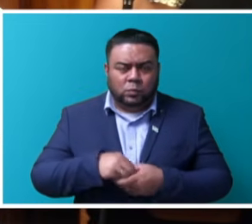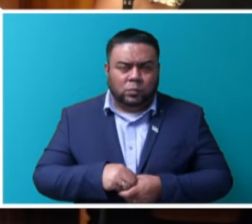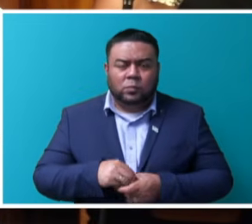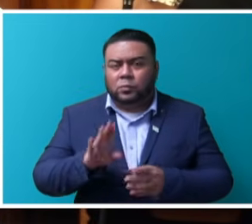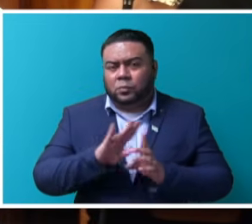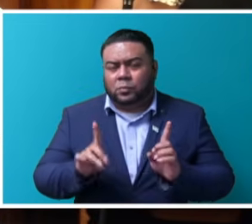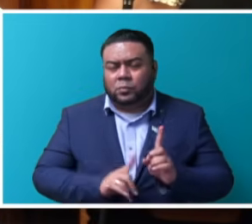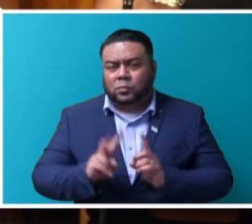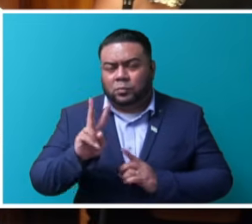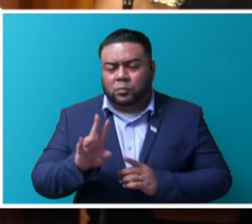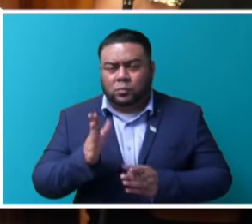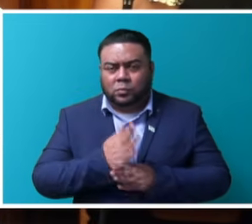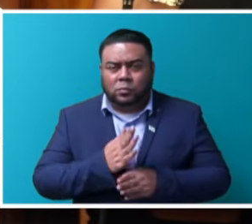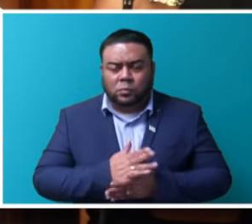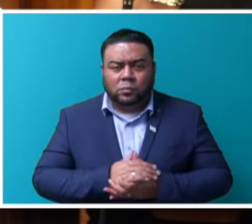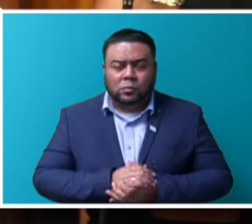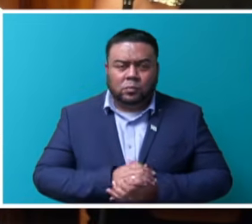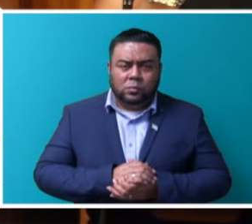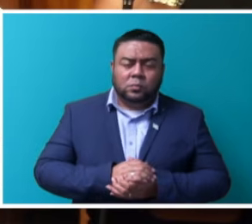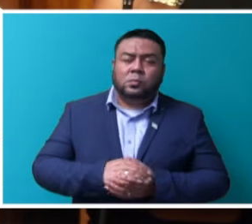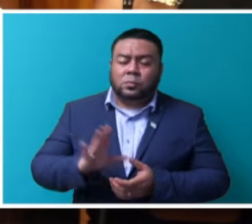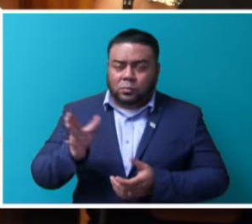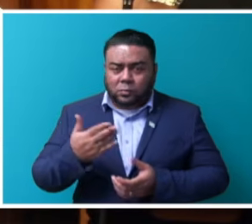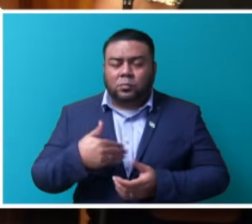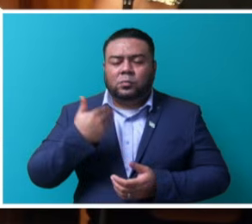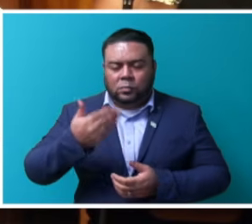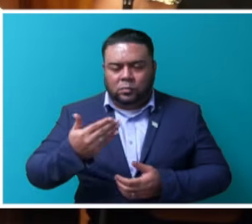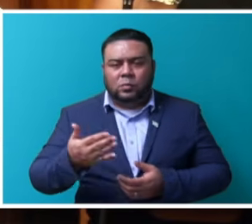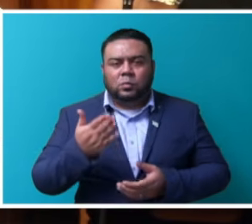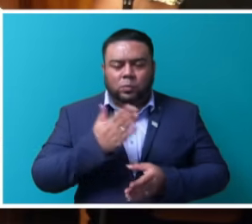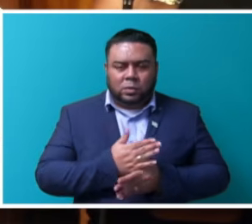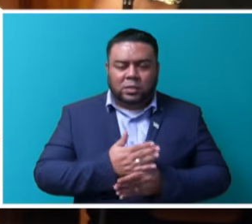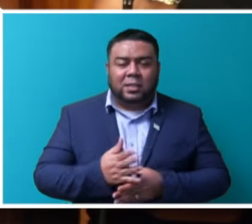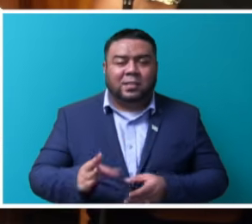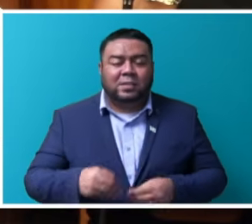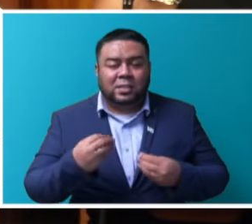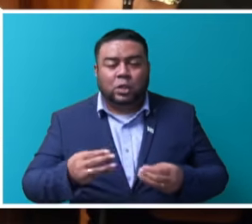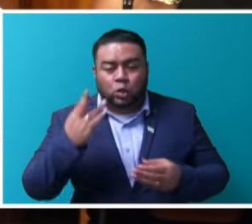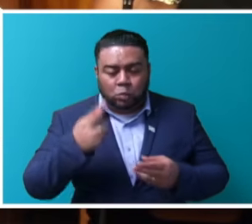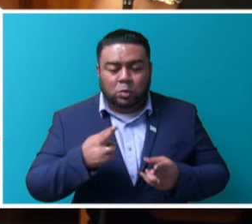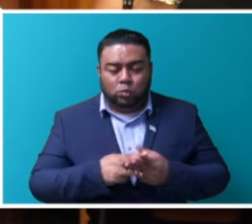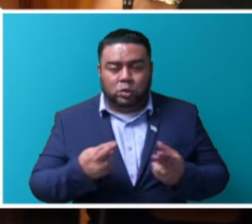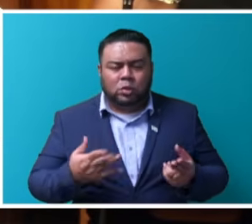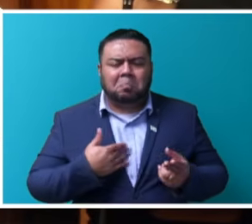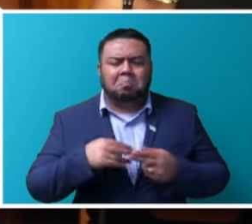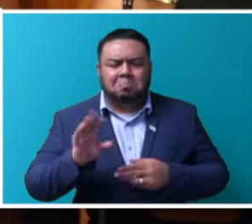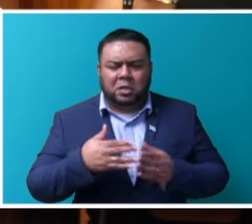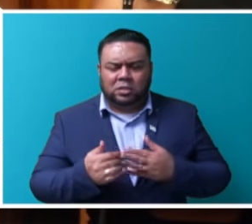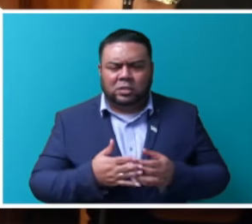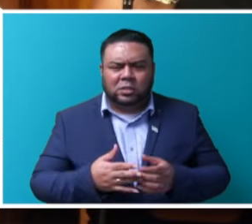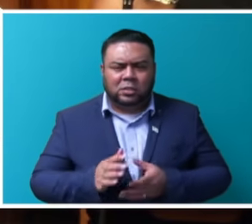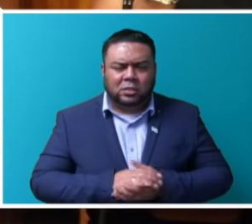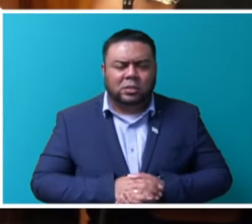evaluation exercise. This initiative reflects the ongoing efforts in investing in the human resources needed to manage correctional